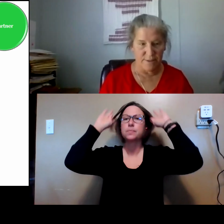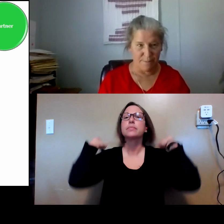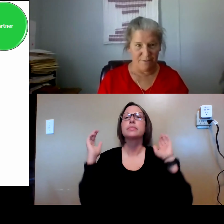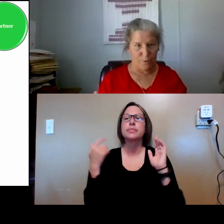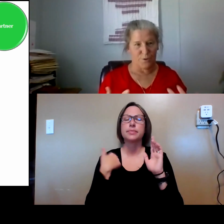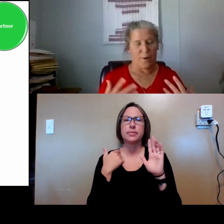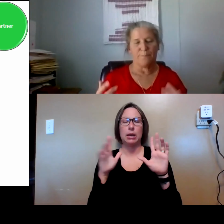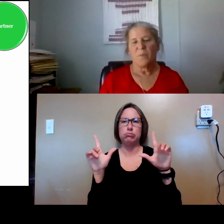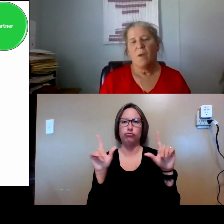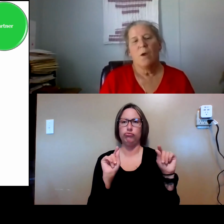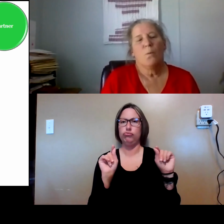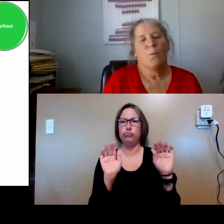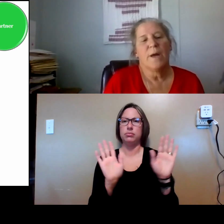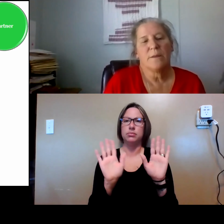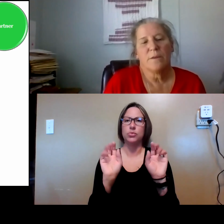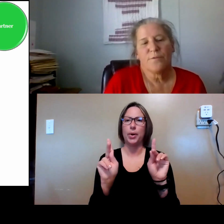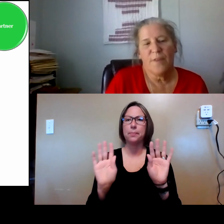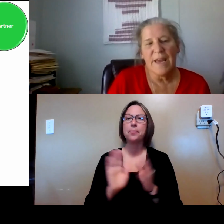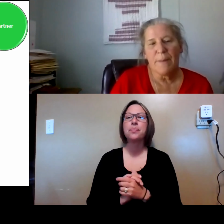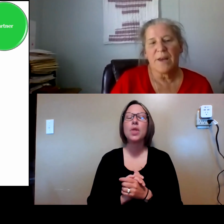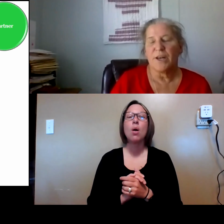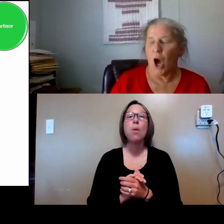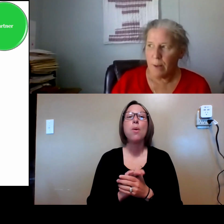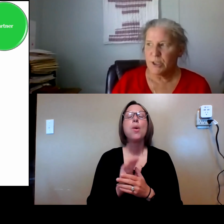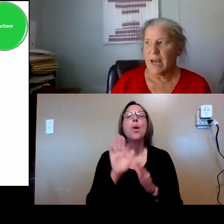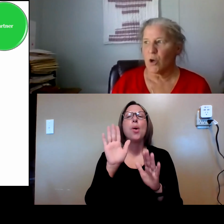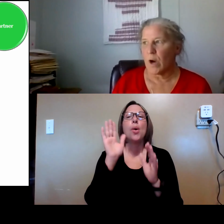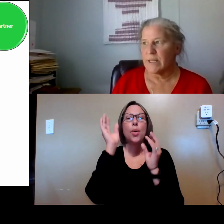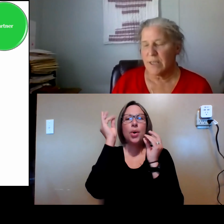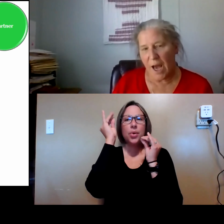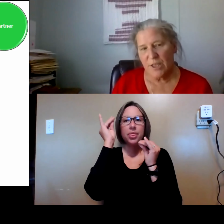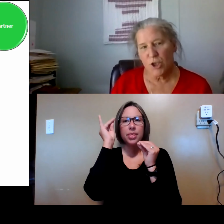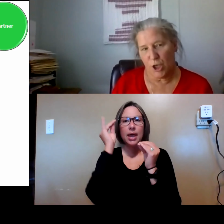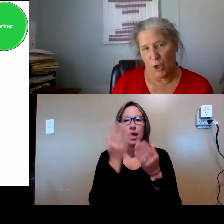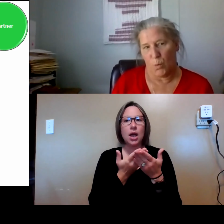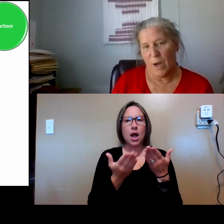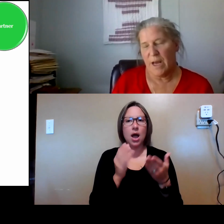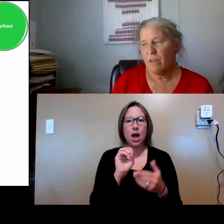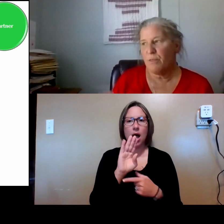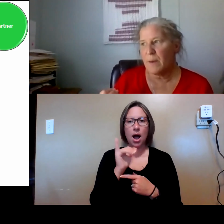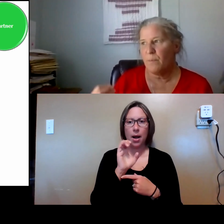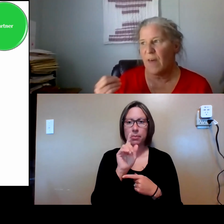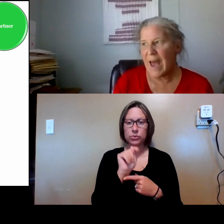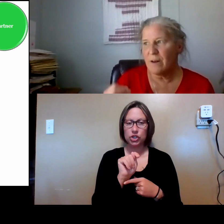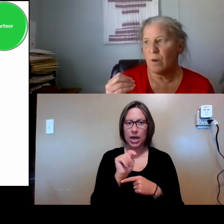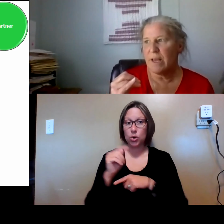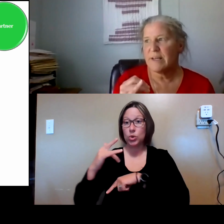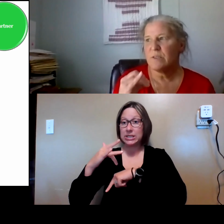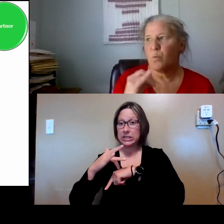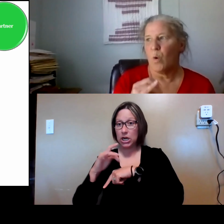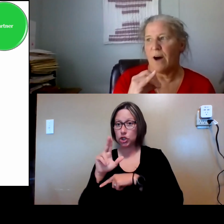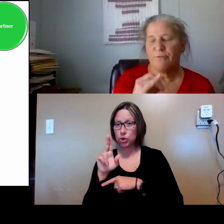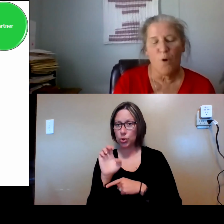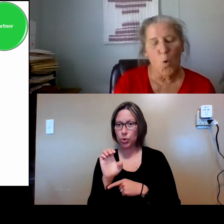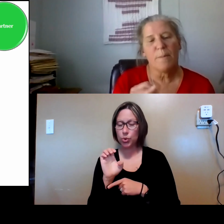now see my full screen. When we think about an object or a touch cue, then that